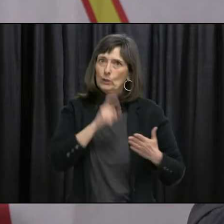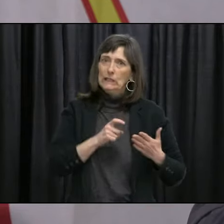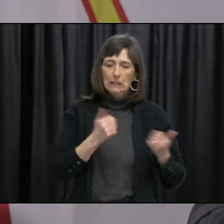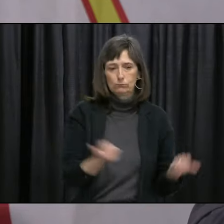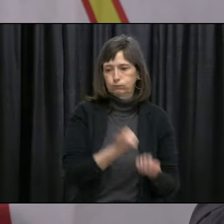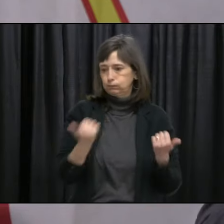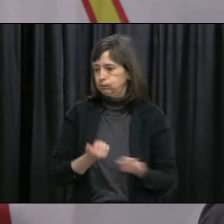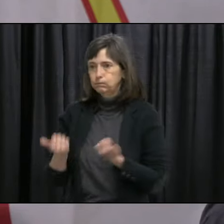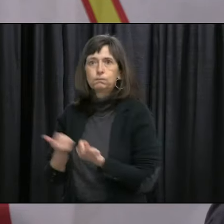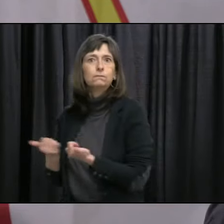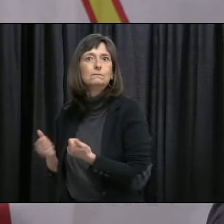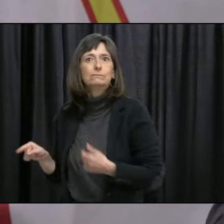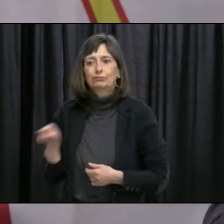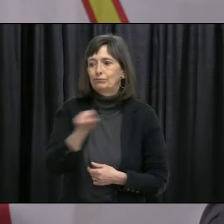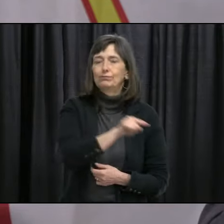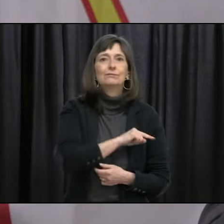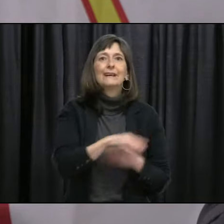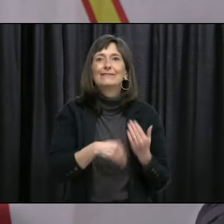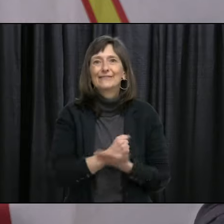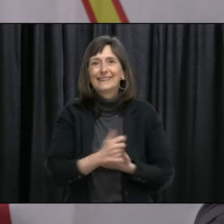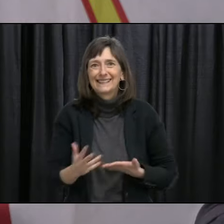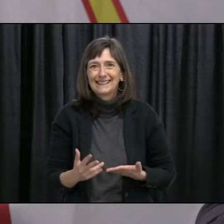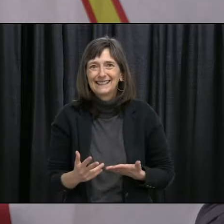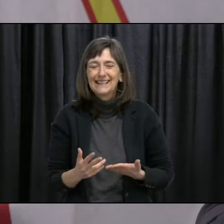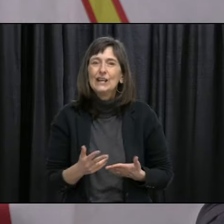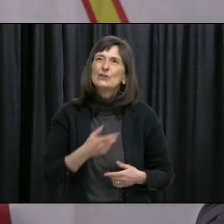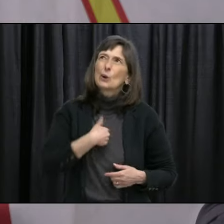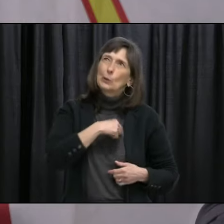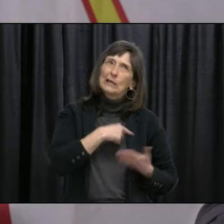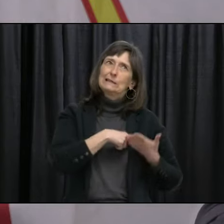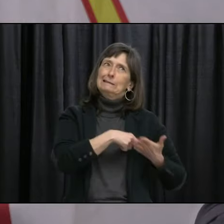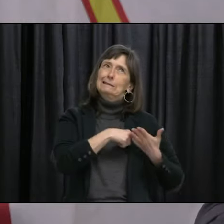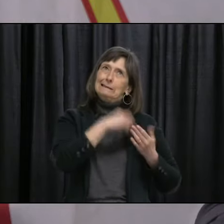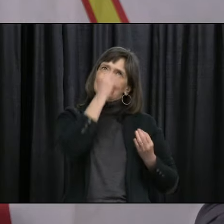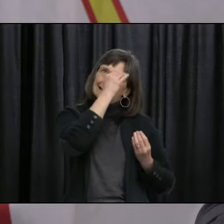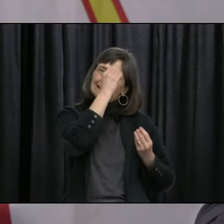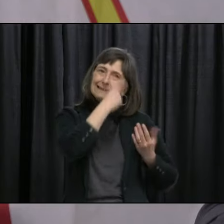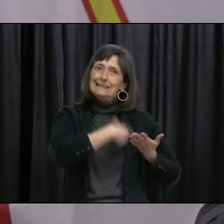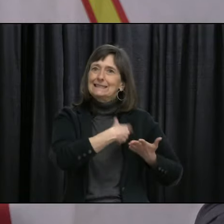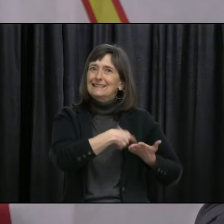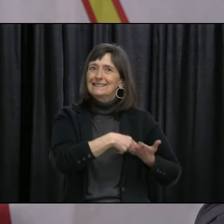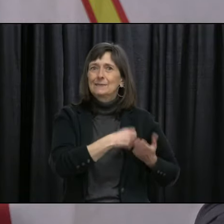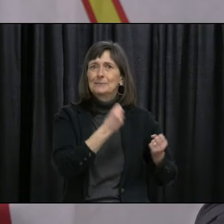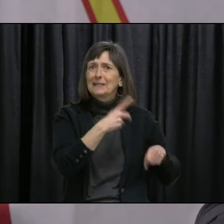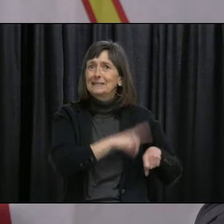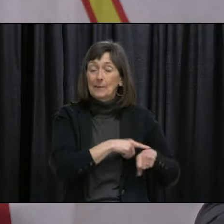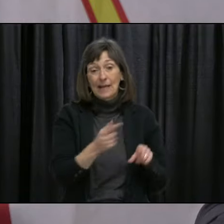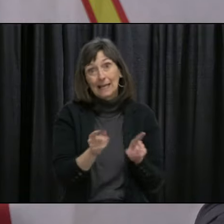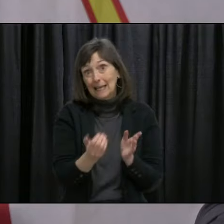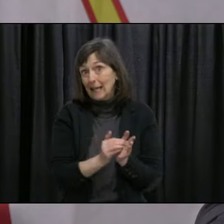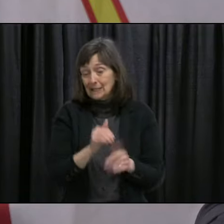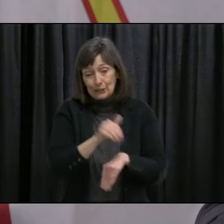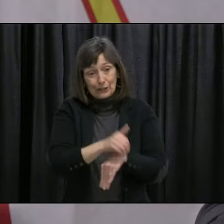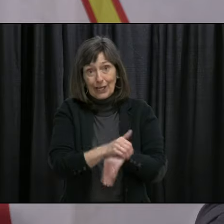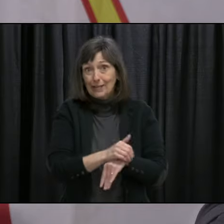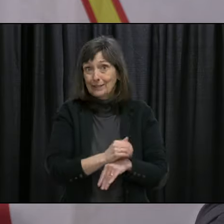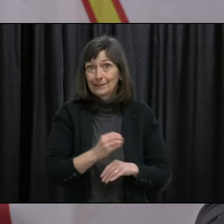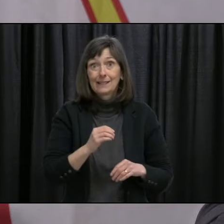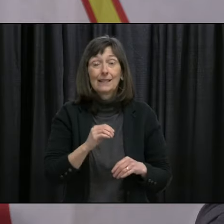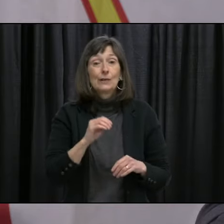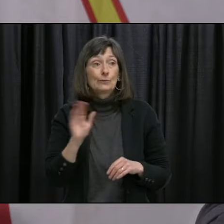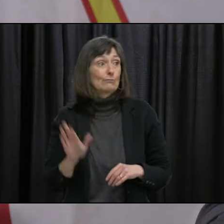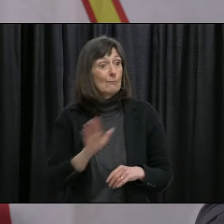do the appropriate testing. So this is about what much of the debate is about, and that'll be a focus on our debate tonight as we speak with the Prime